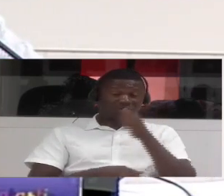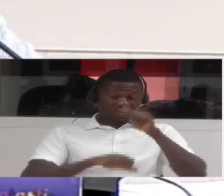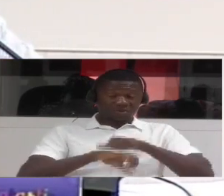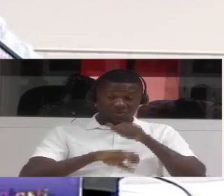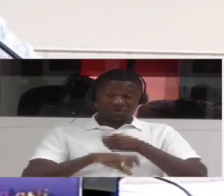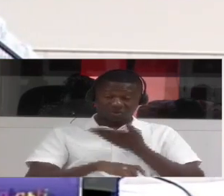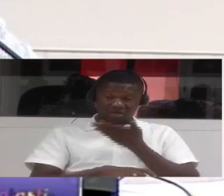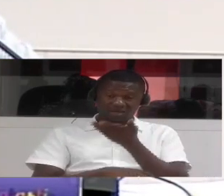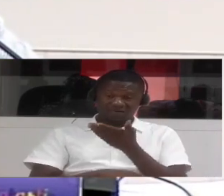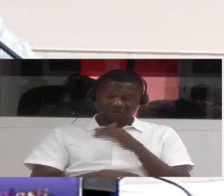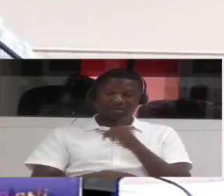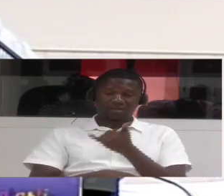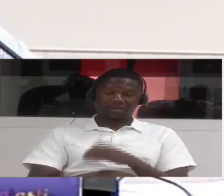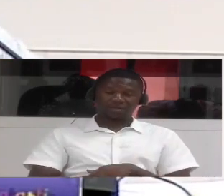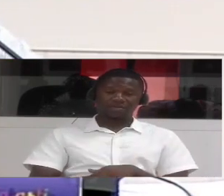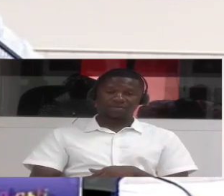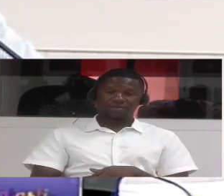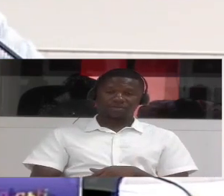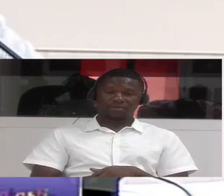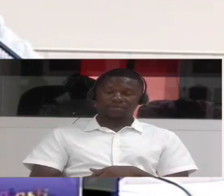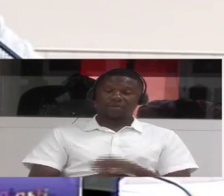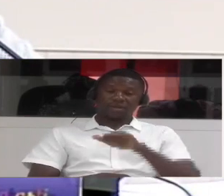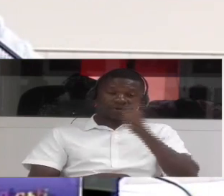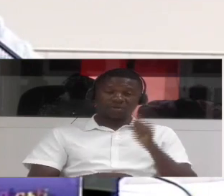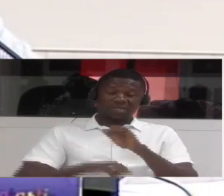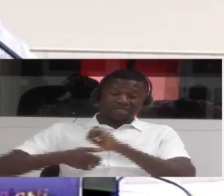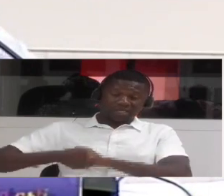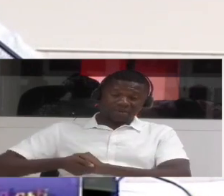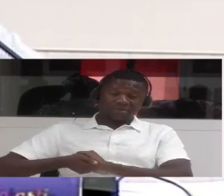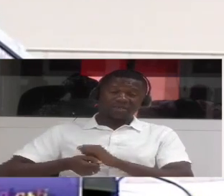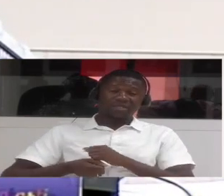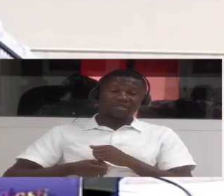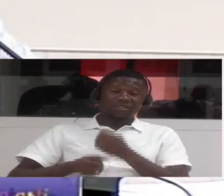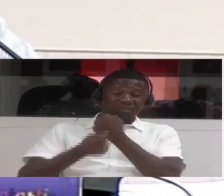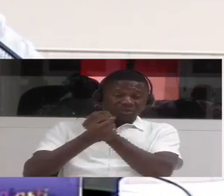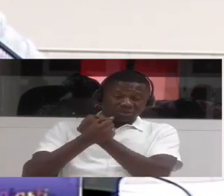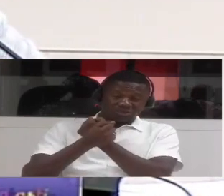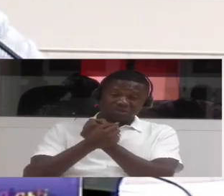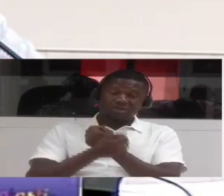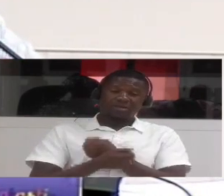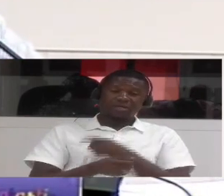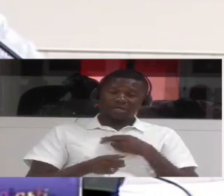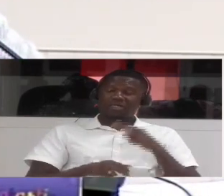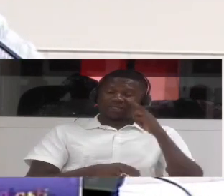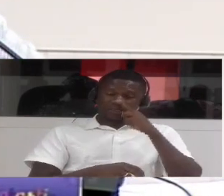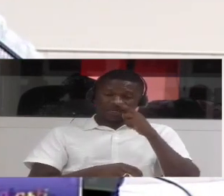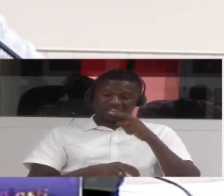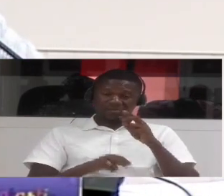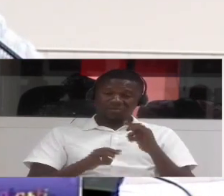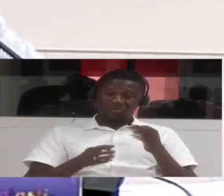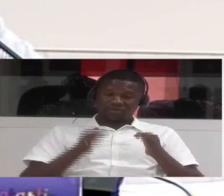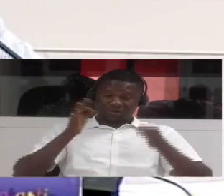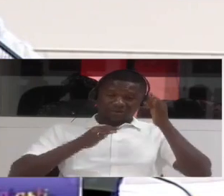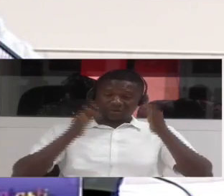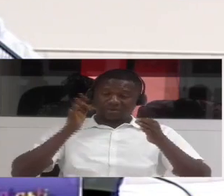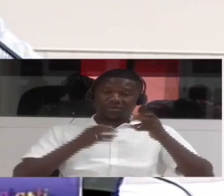tortured. Yes. And he was kept in custody and tried mm-hmm.